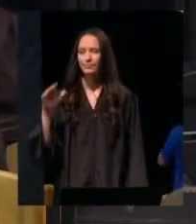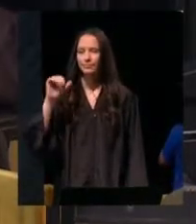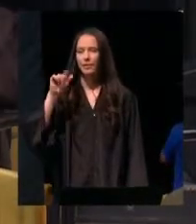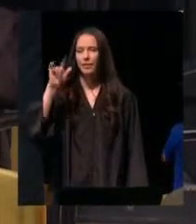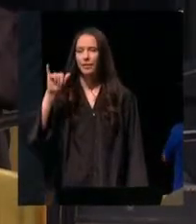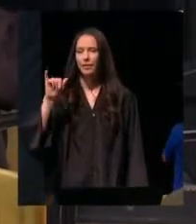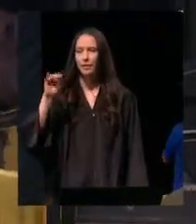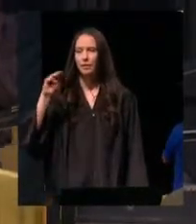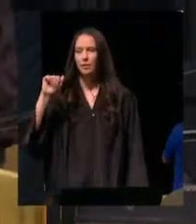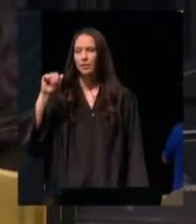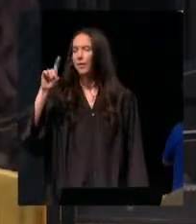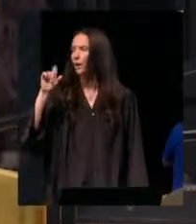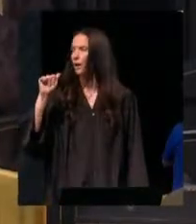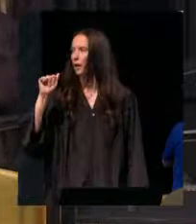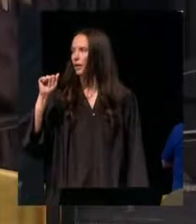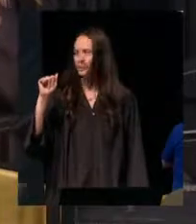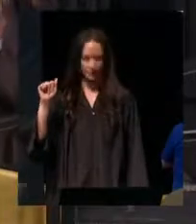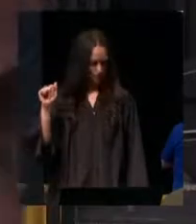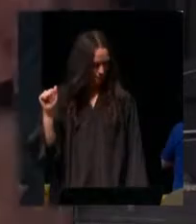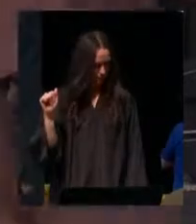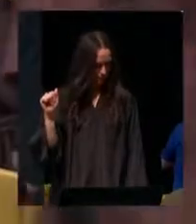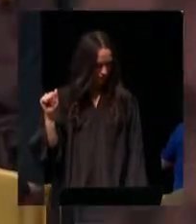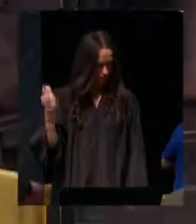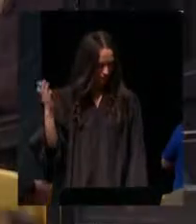Ali Mada.